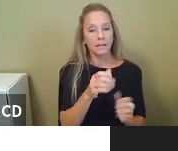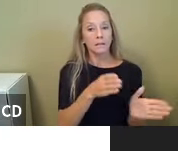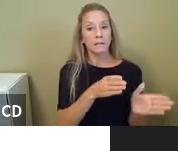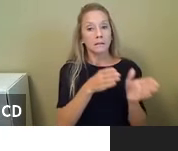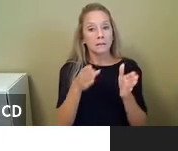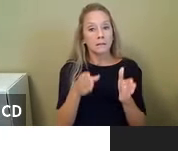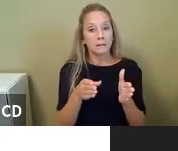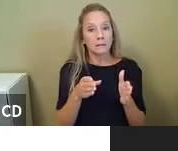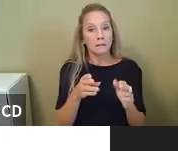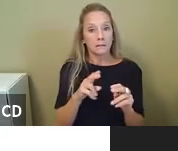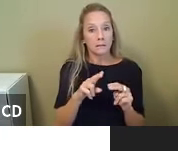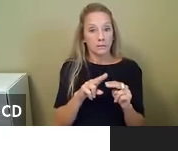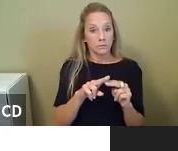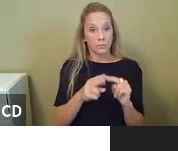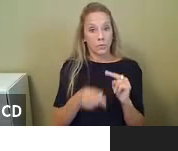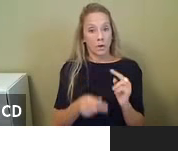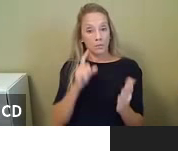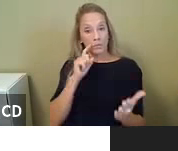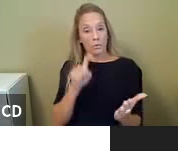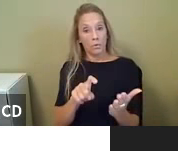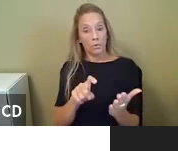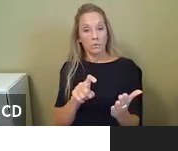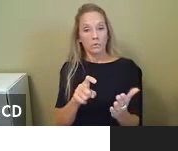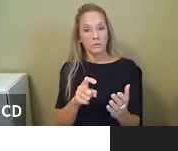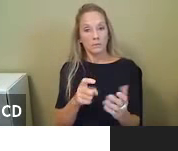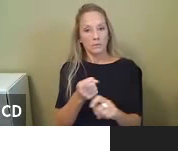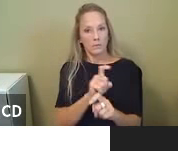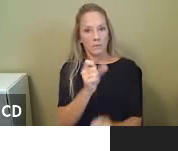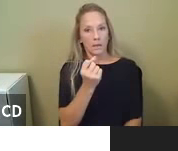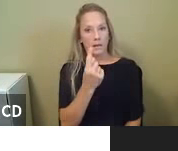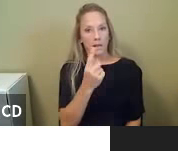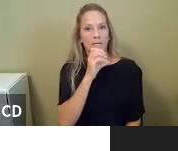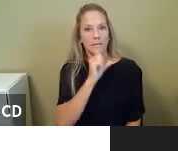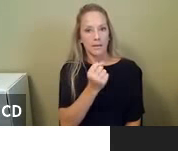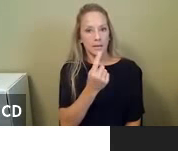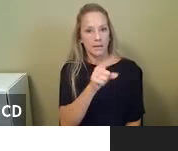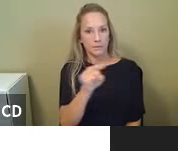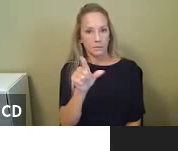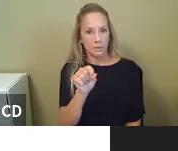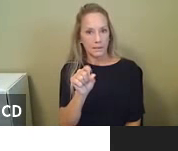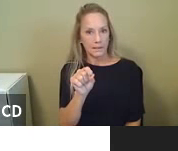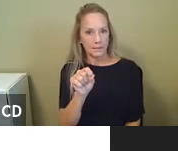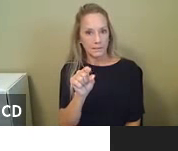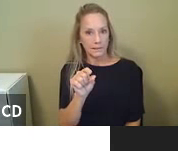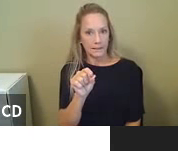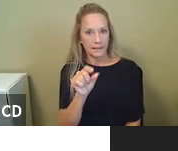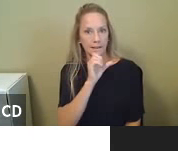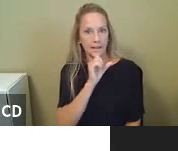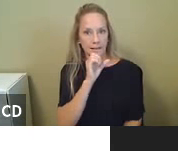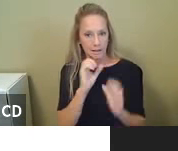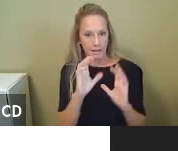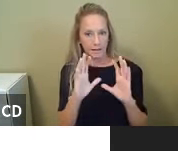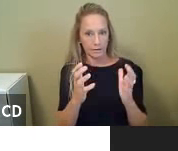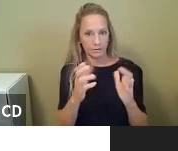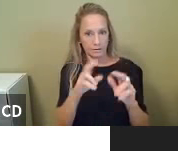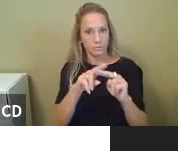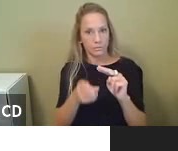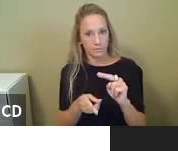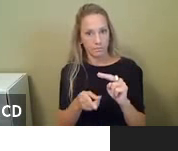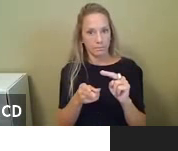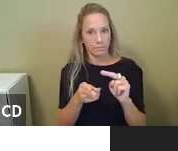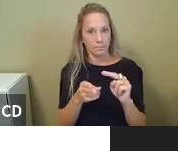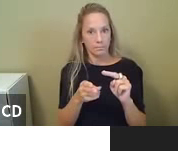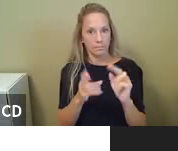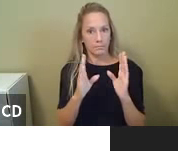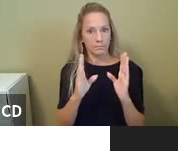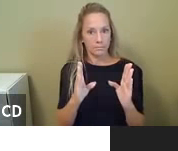see is really being driven by the 11 to 20 age group. So I think as you see that 11